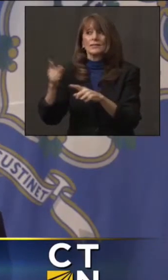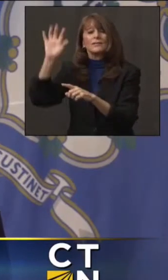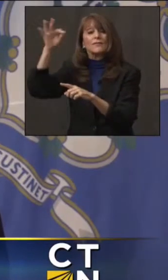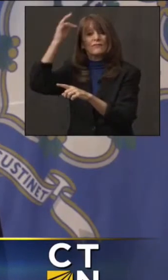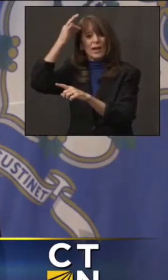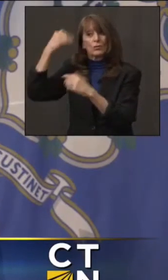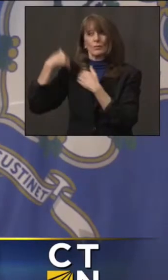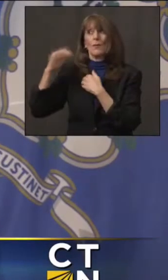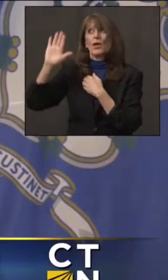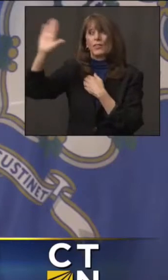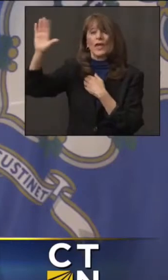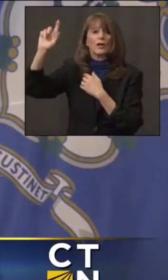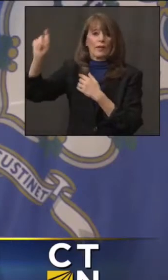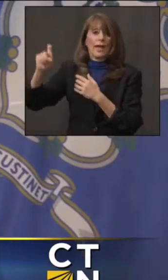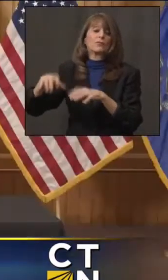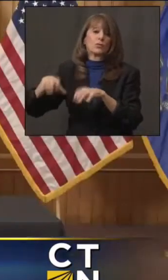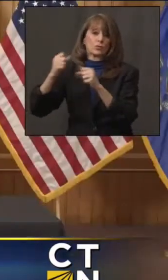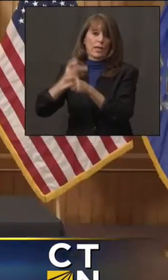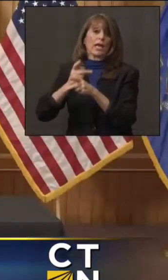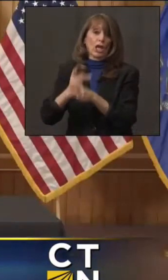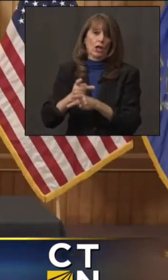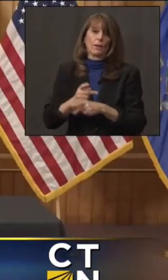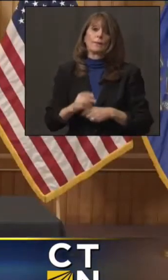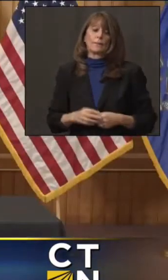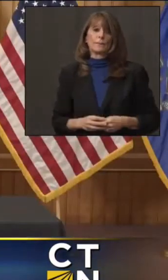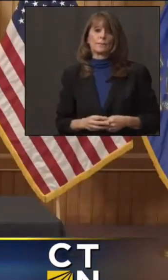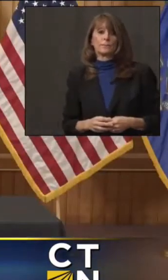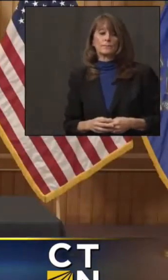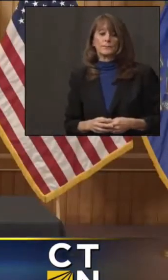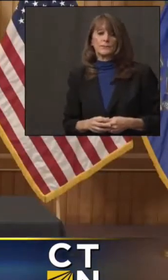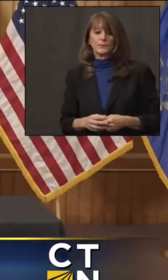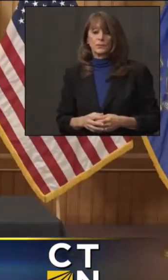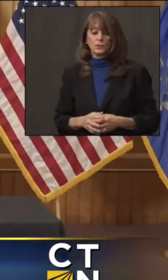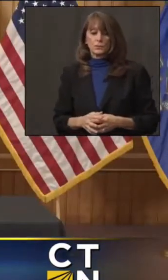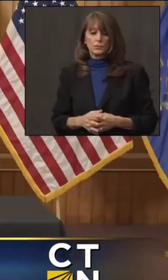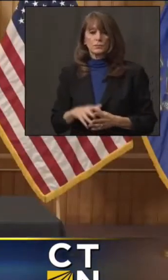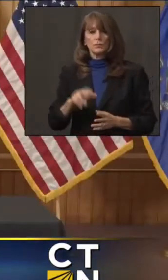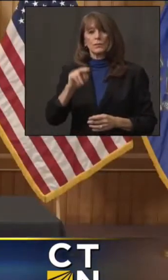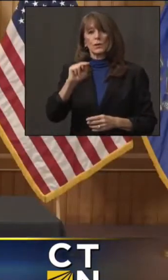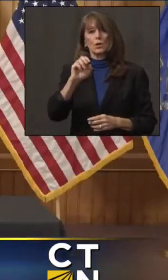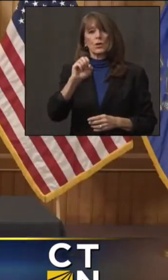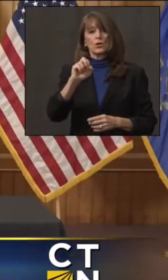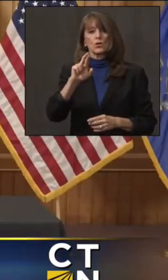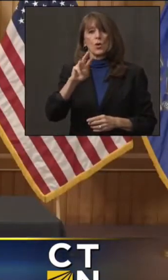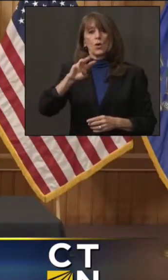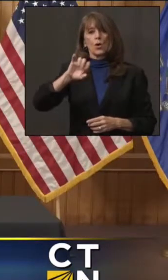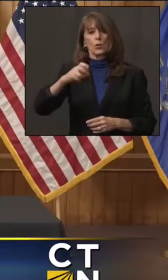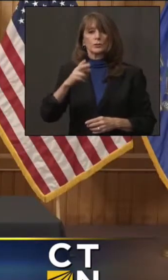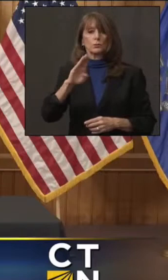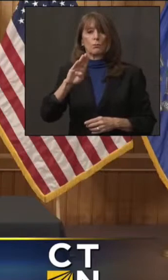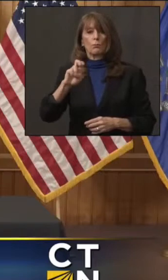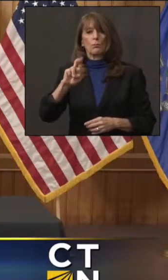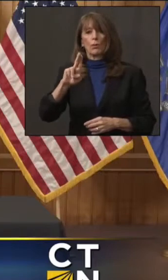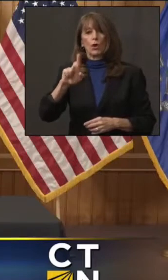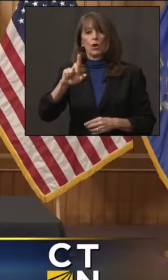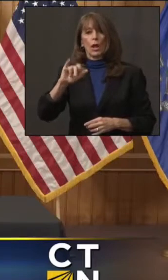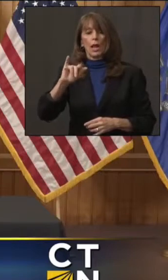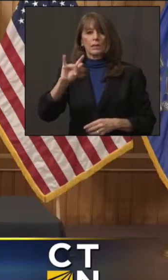there. Okay, thank you very much. The Norwich Bulletin.